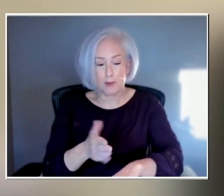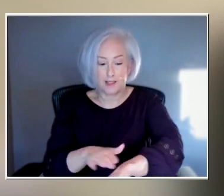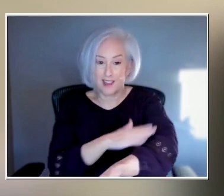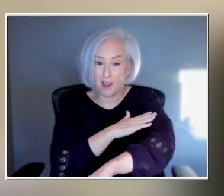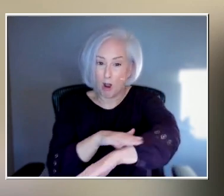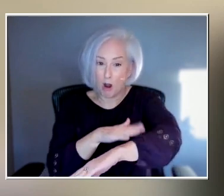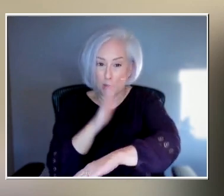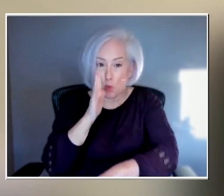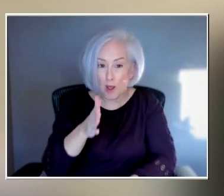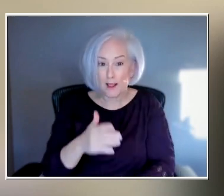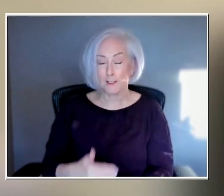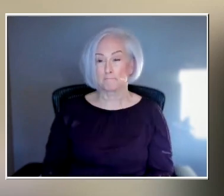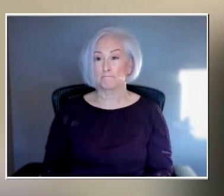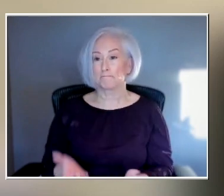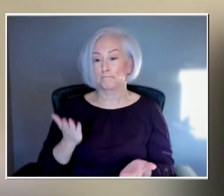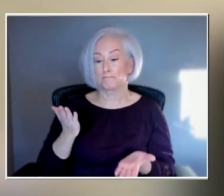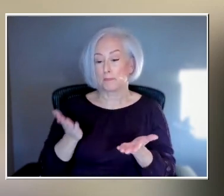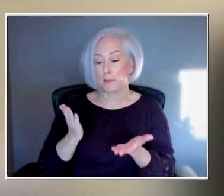said, maybe.